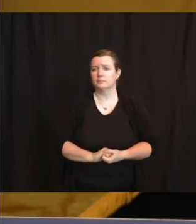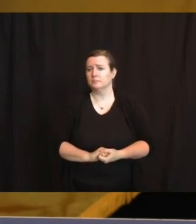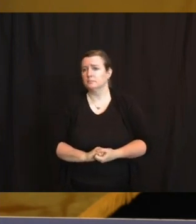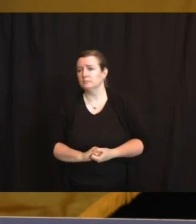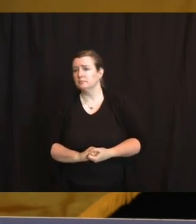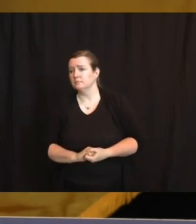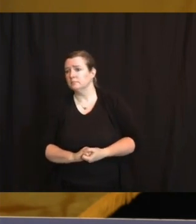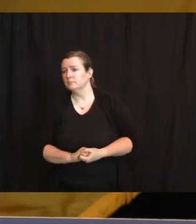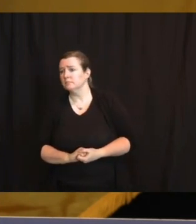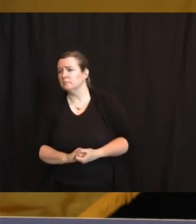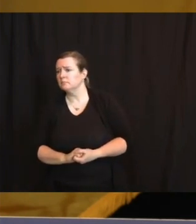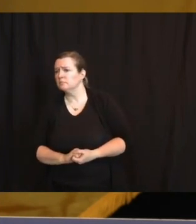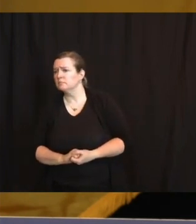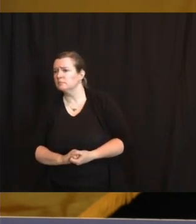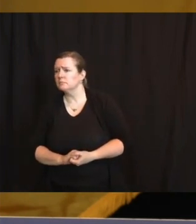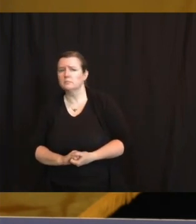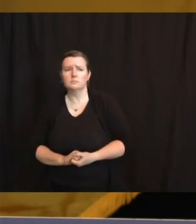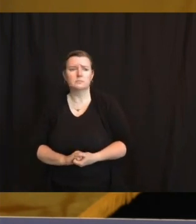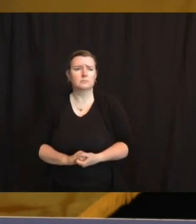Will the names be public?